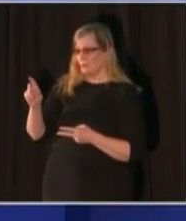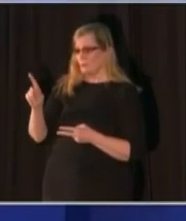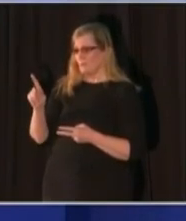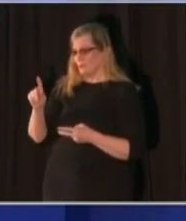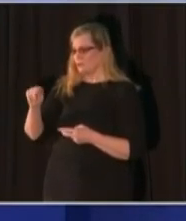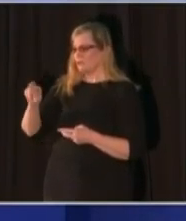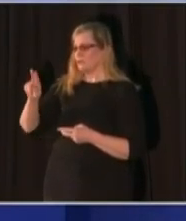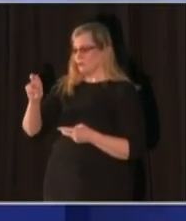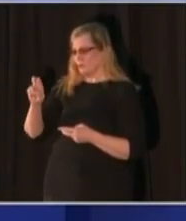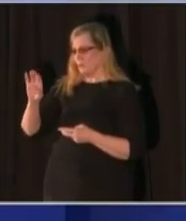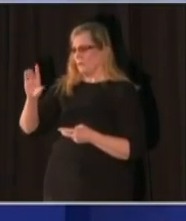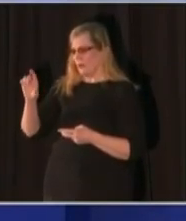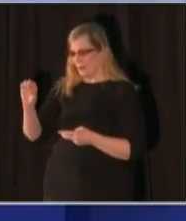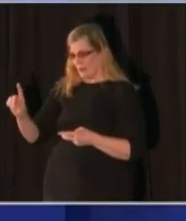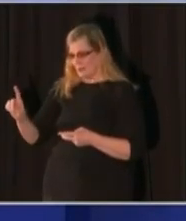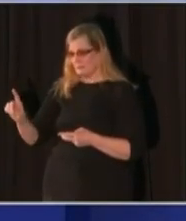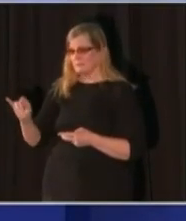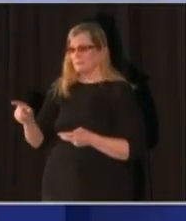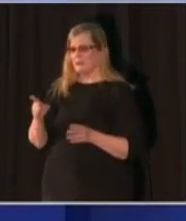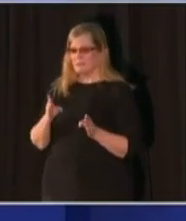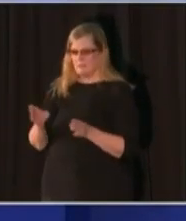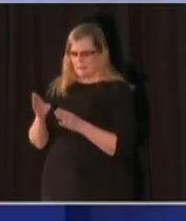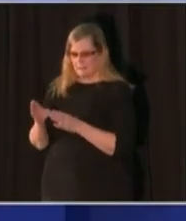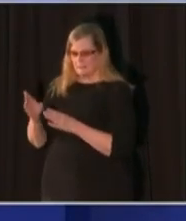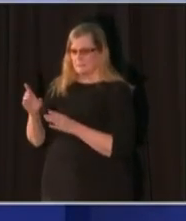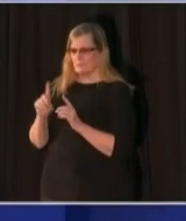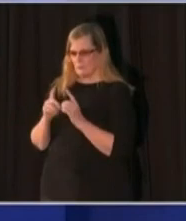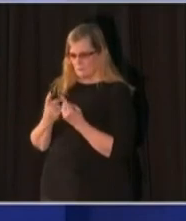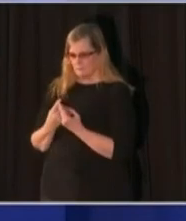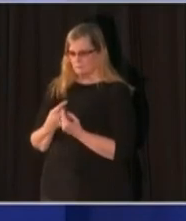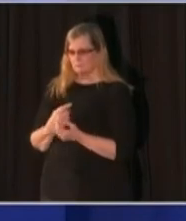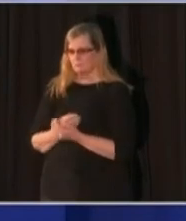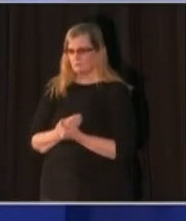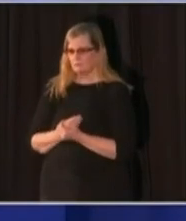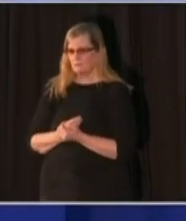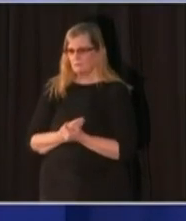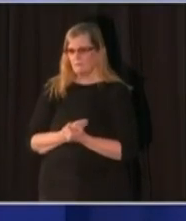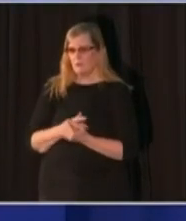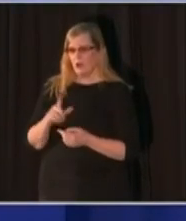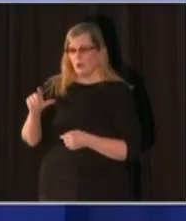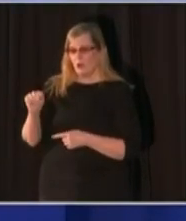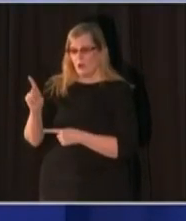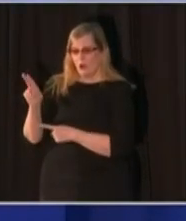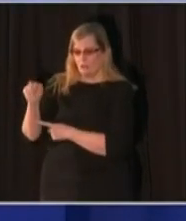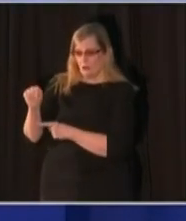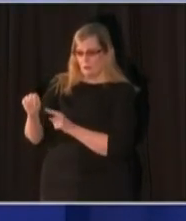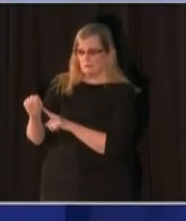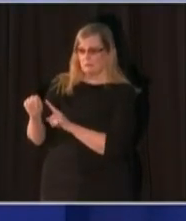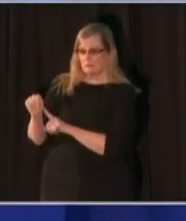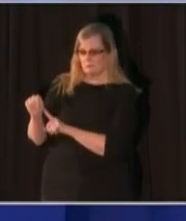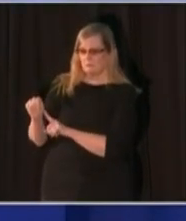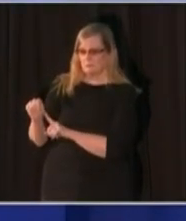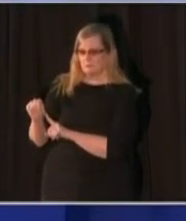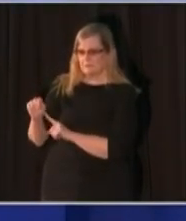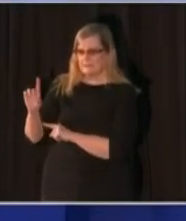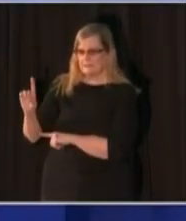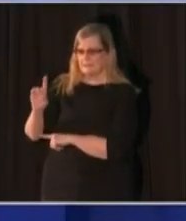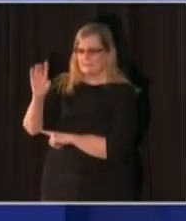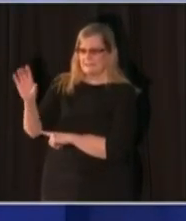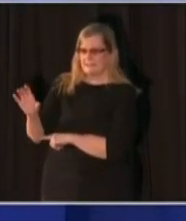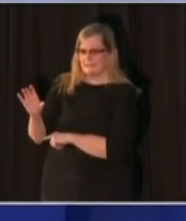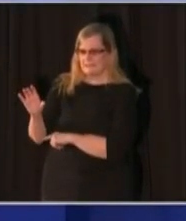from the DC Department of Human Services. Questions, we'll start from this end. Mark?